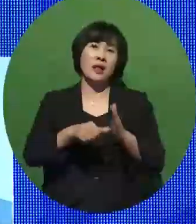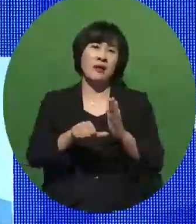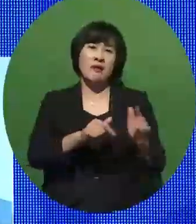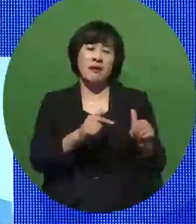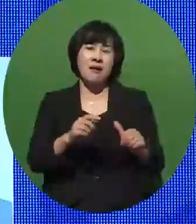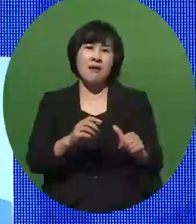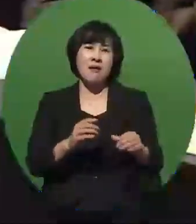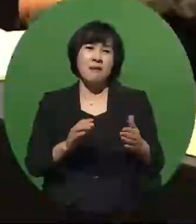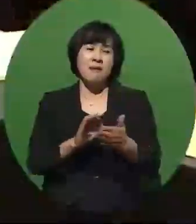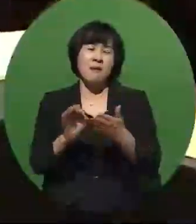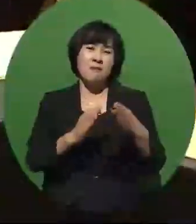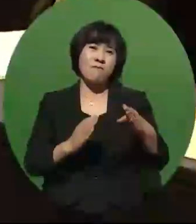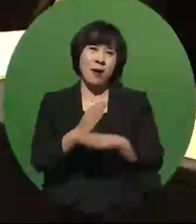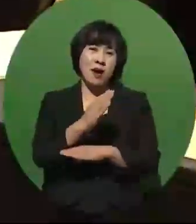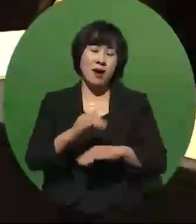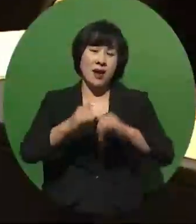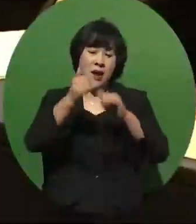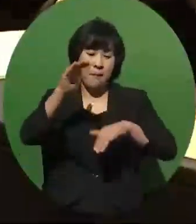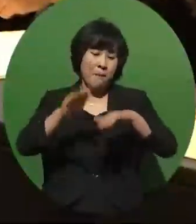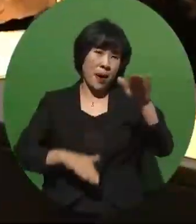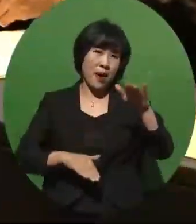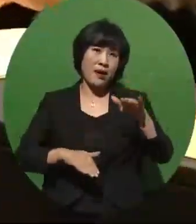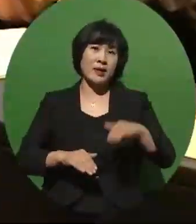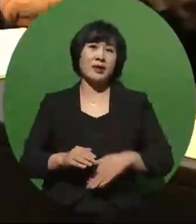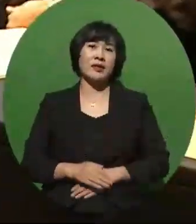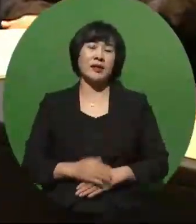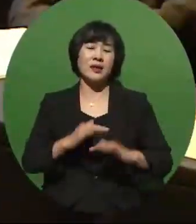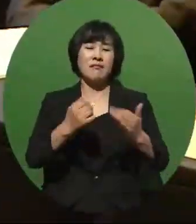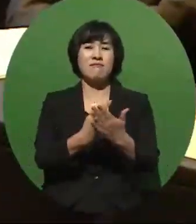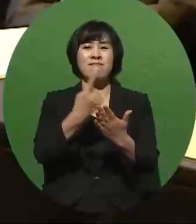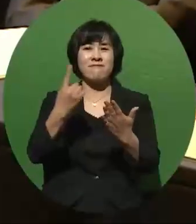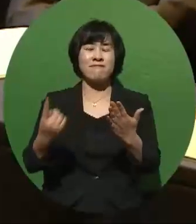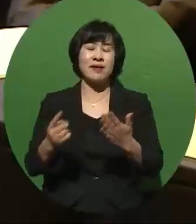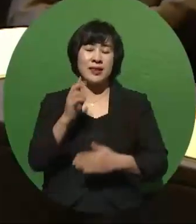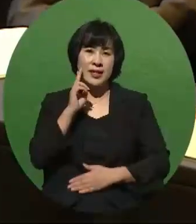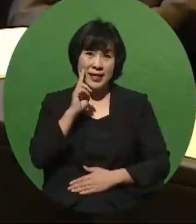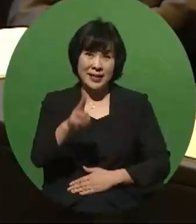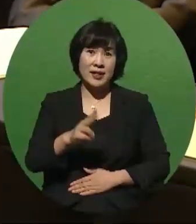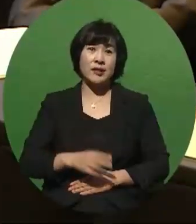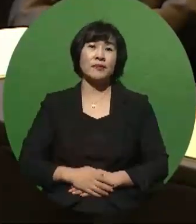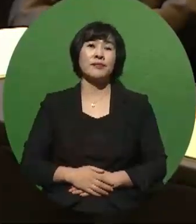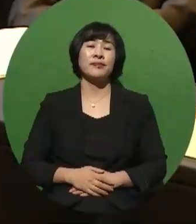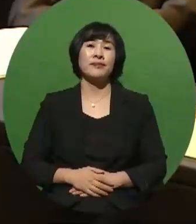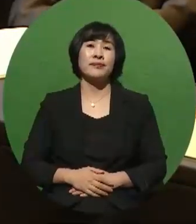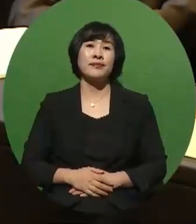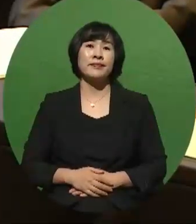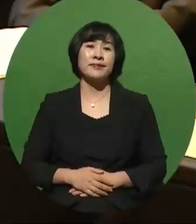heightened the sense of economic crisis. In addition, the